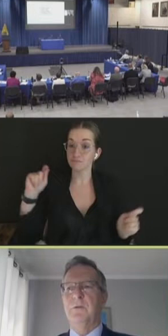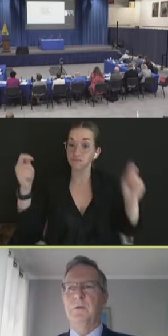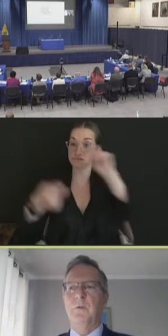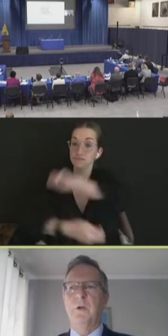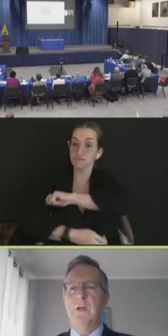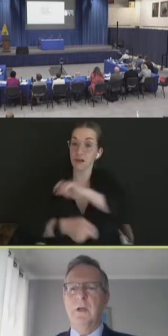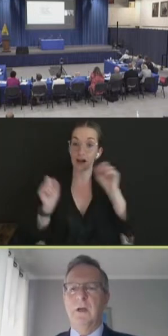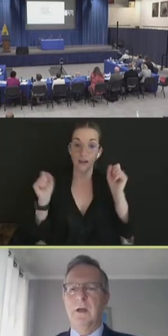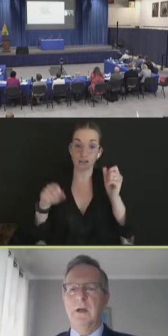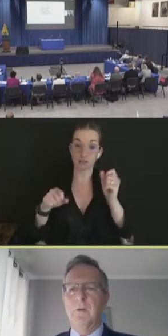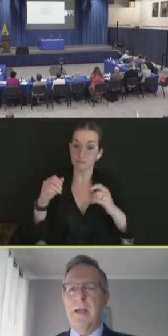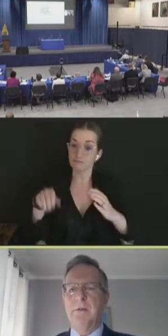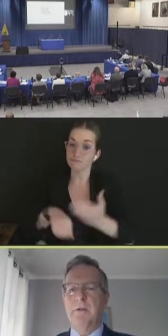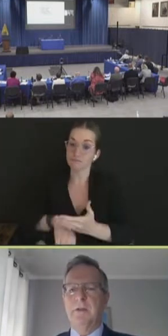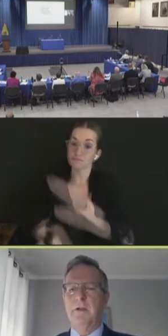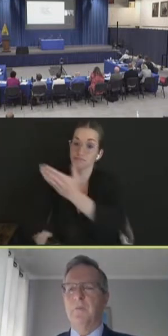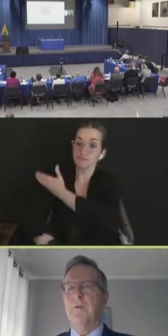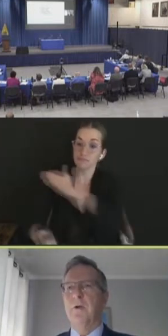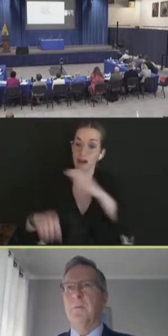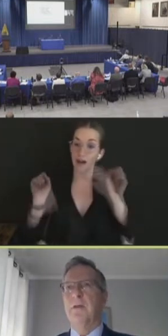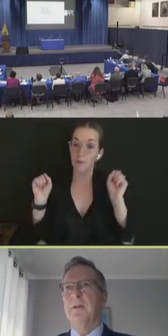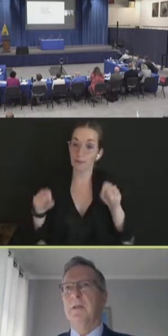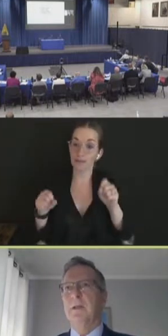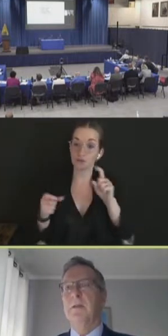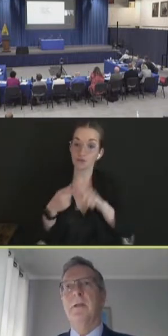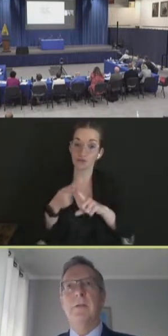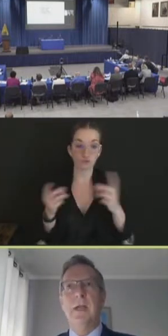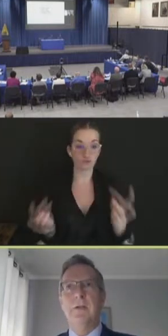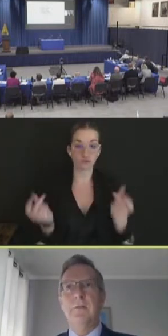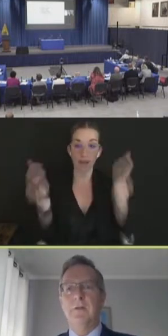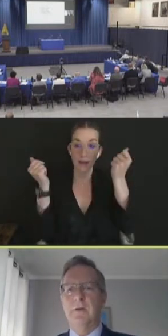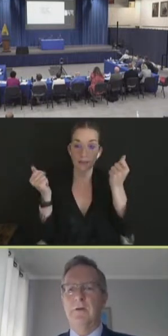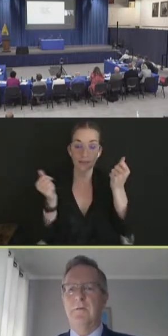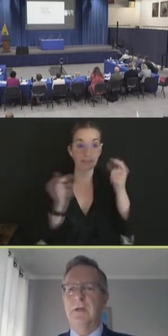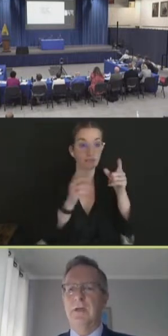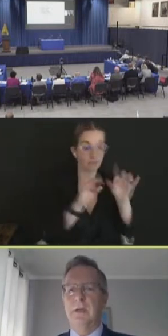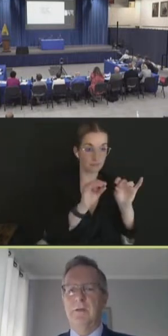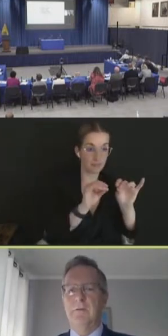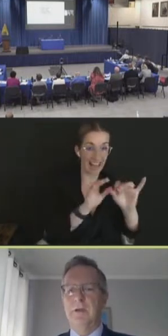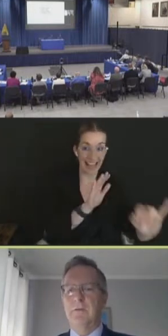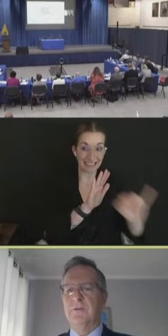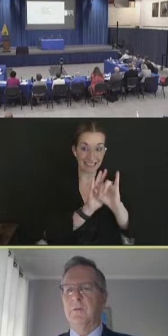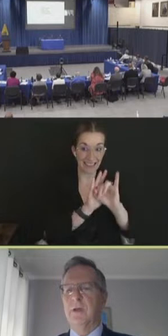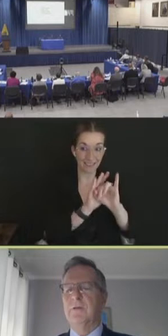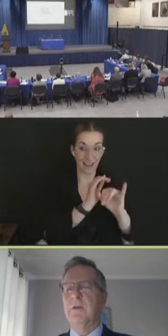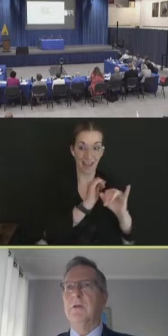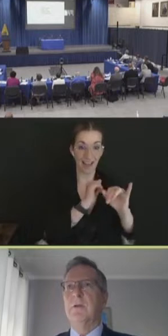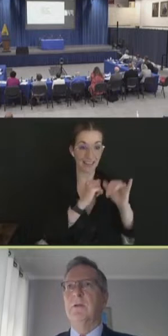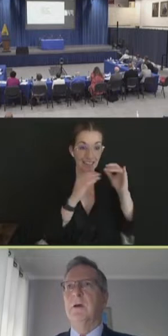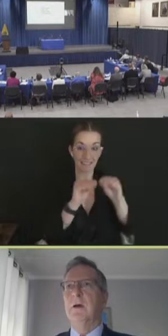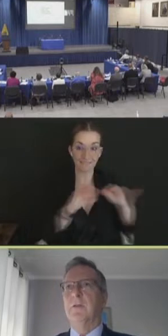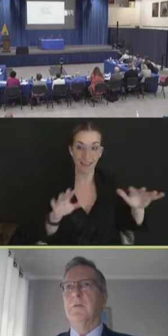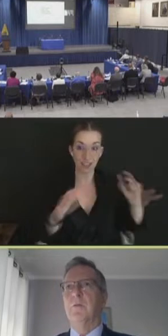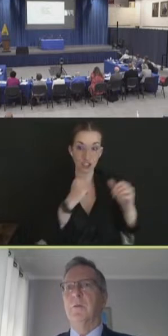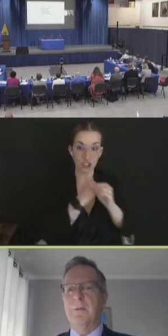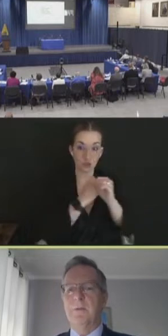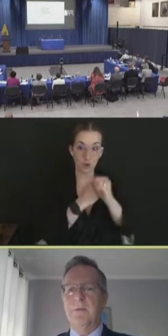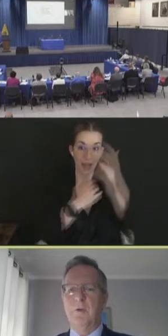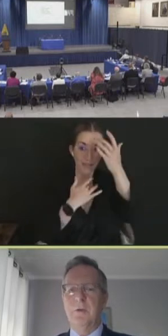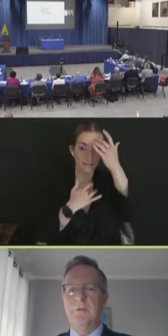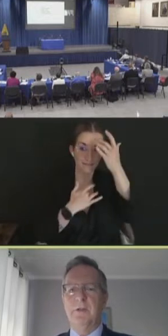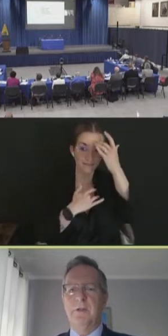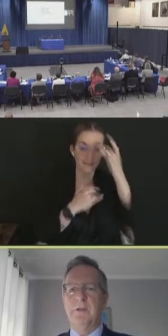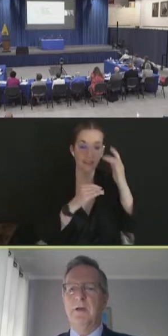ability to rapidly go from the identification of a infectious threat through